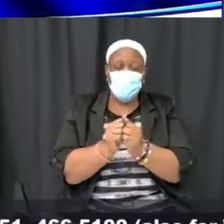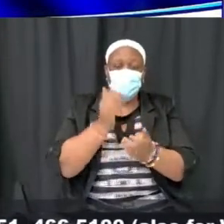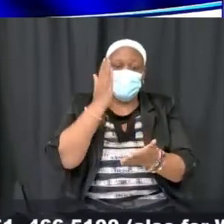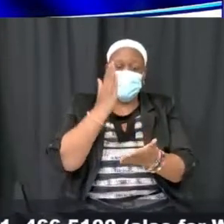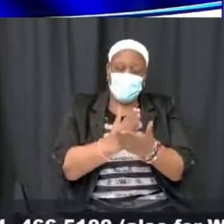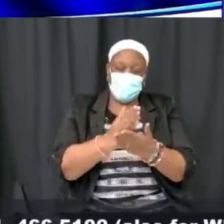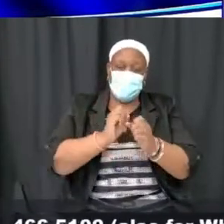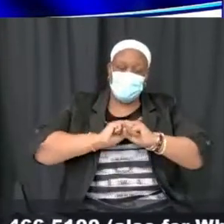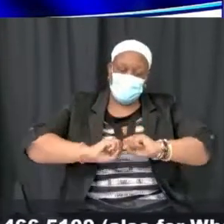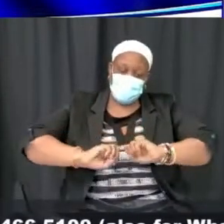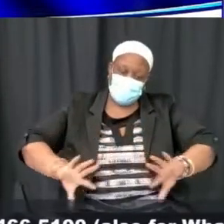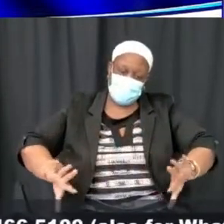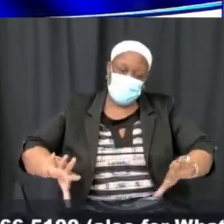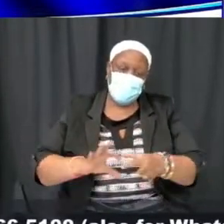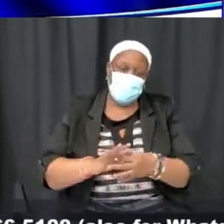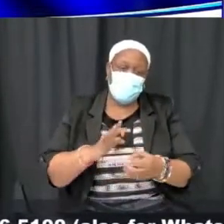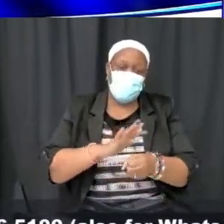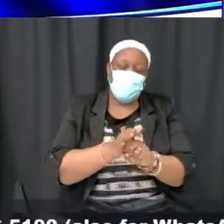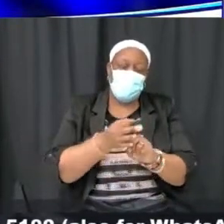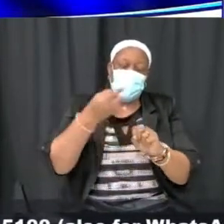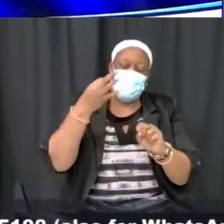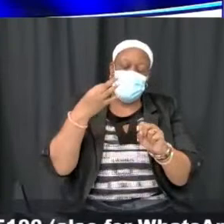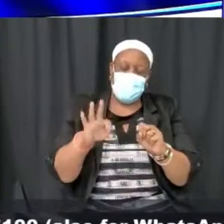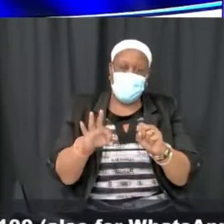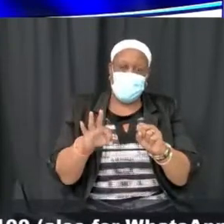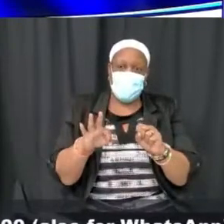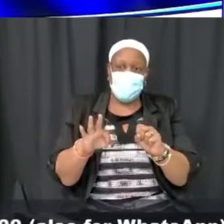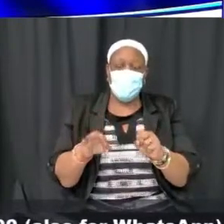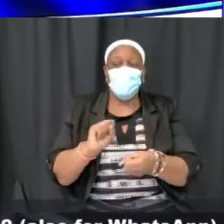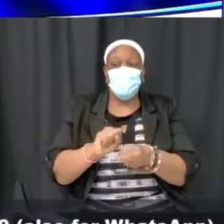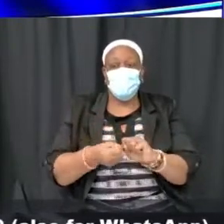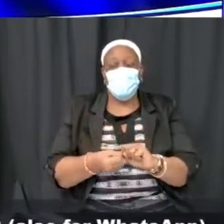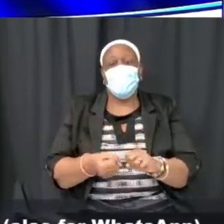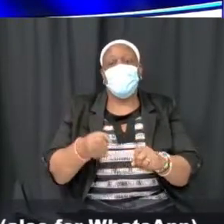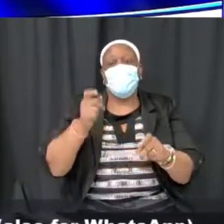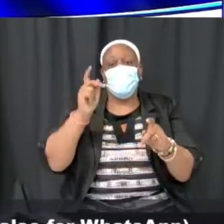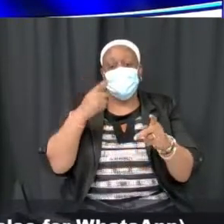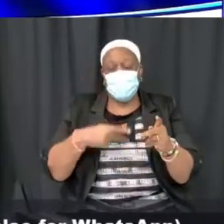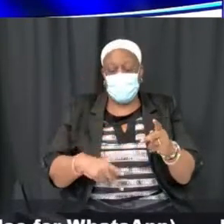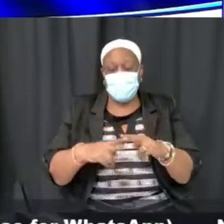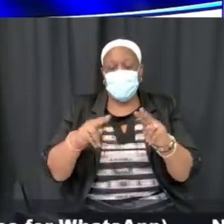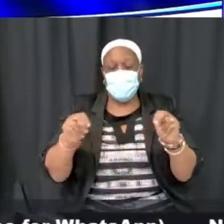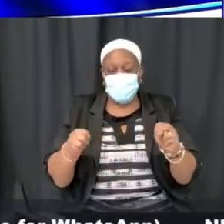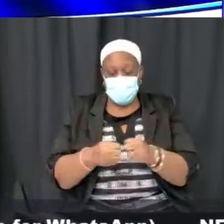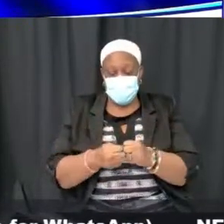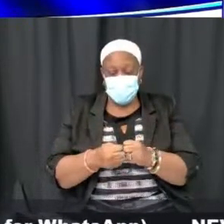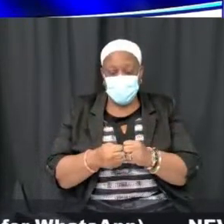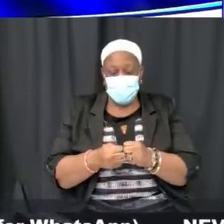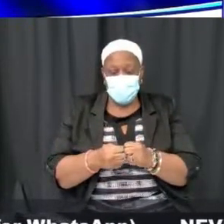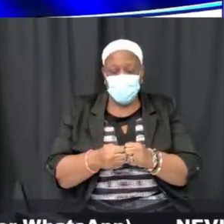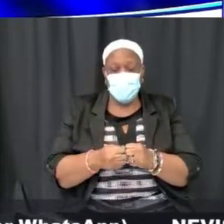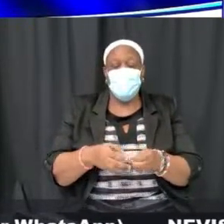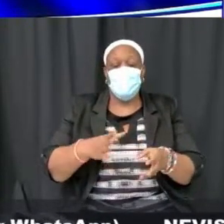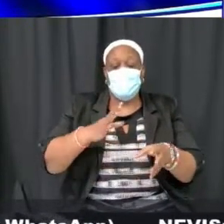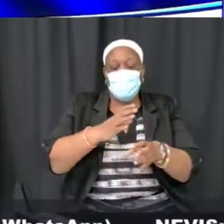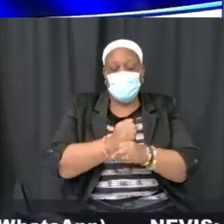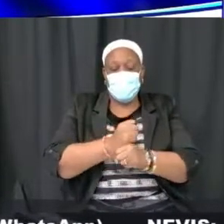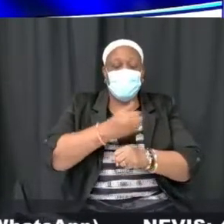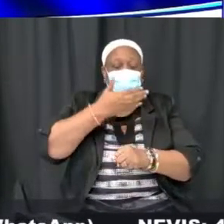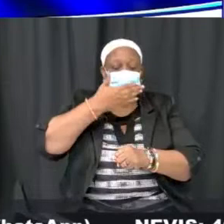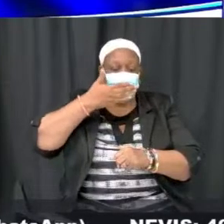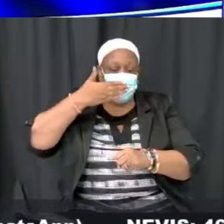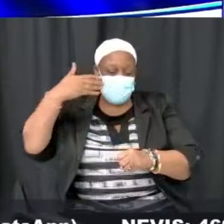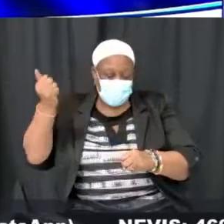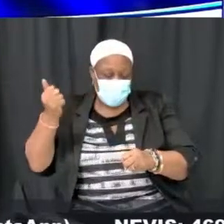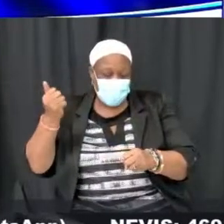give our country and federation every chance and opportunity to recover, to be resilient, and to support opportunities